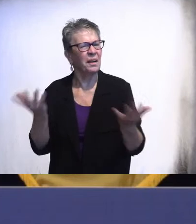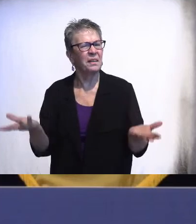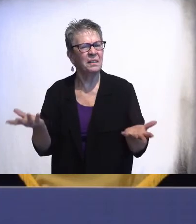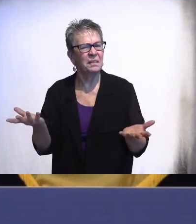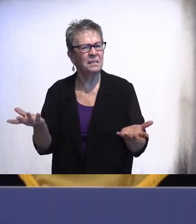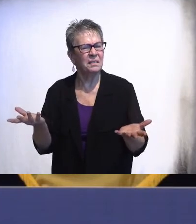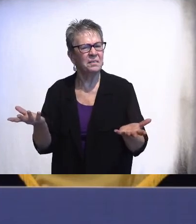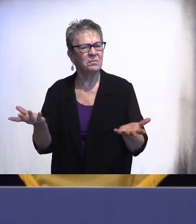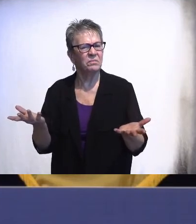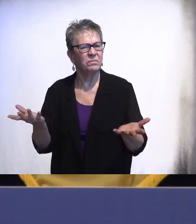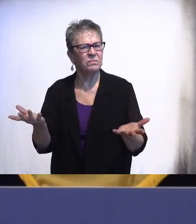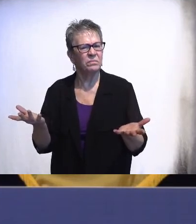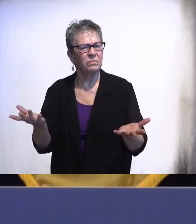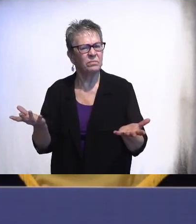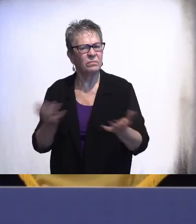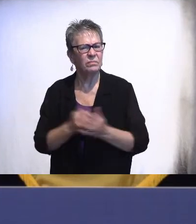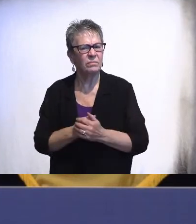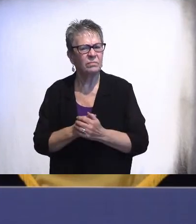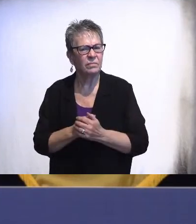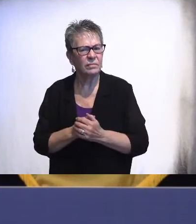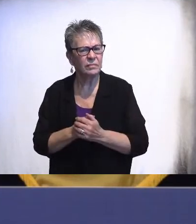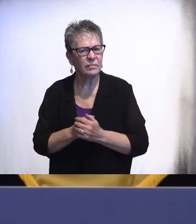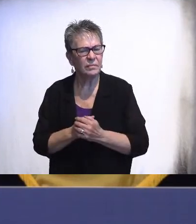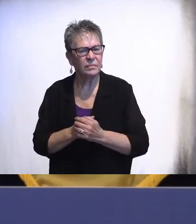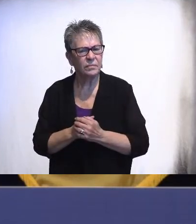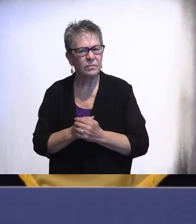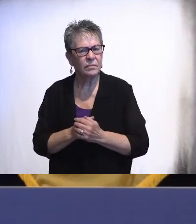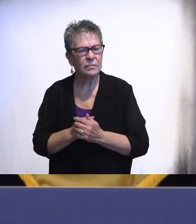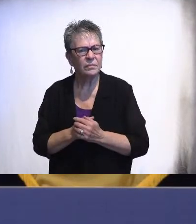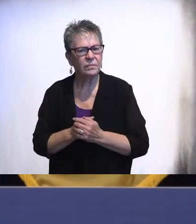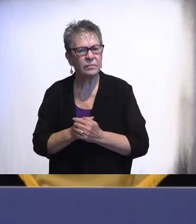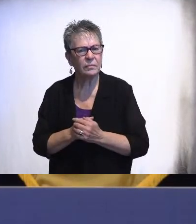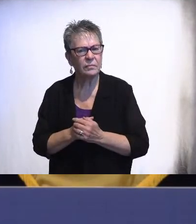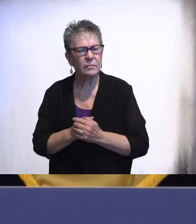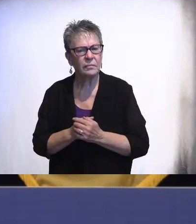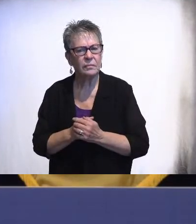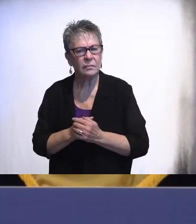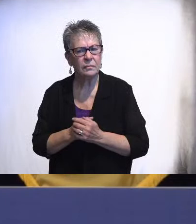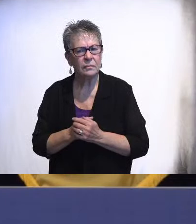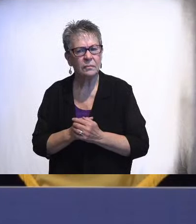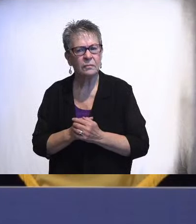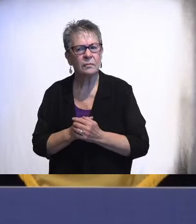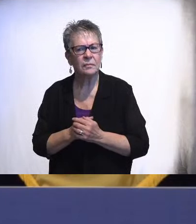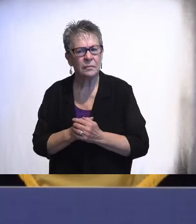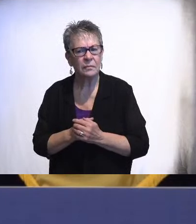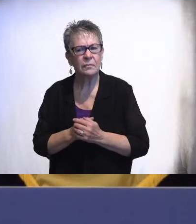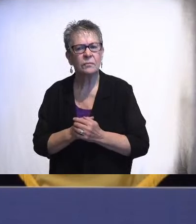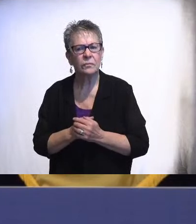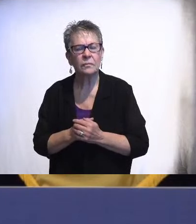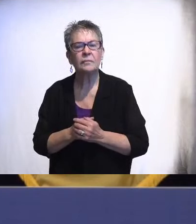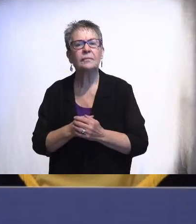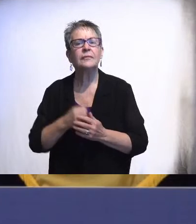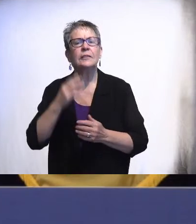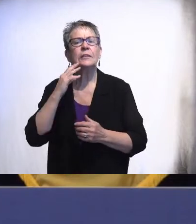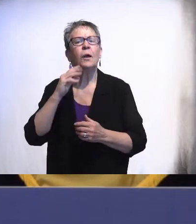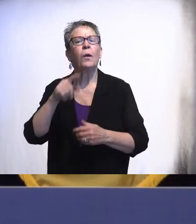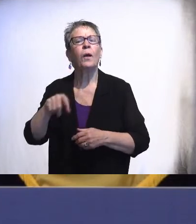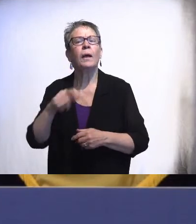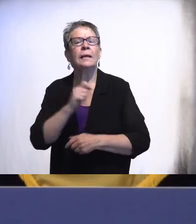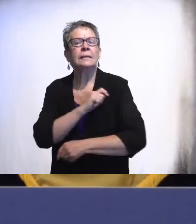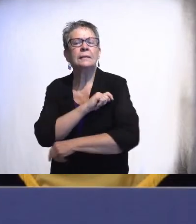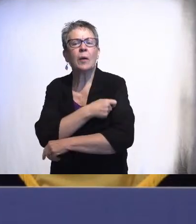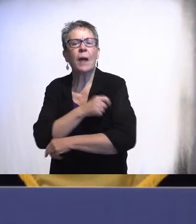very important to you, Governor, in particular, to towns for St. Patrick's Day parades that will be coming up